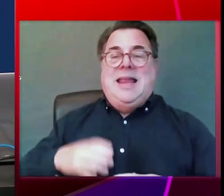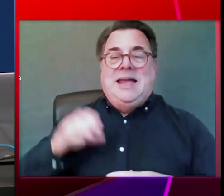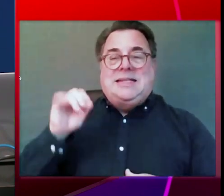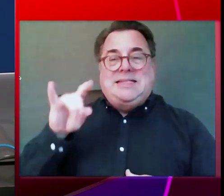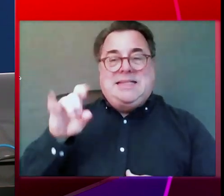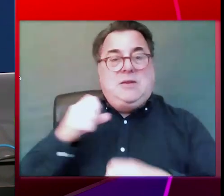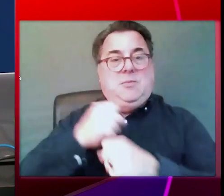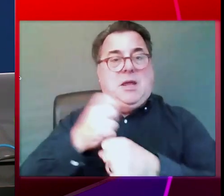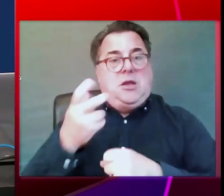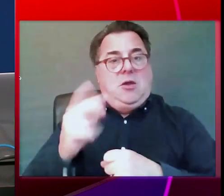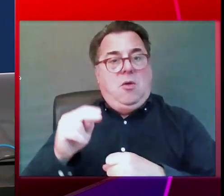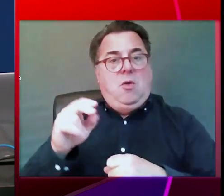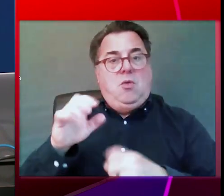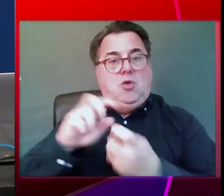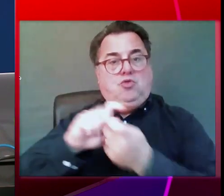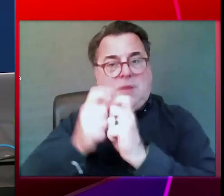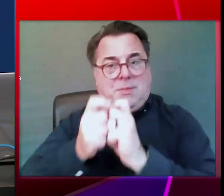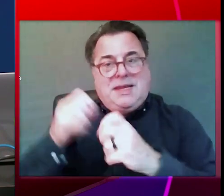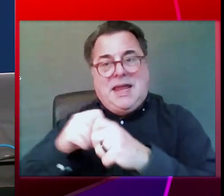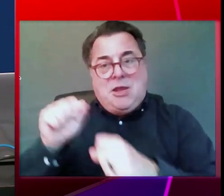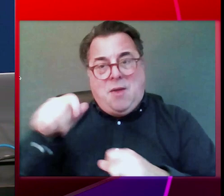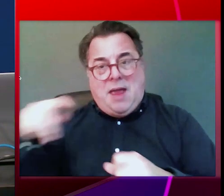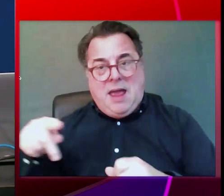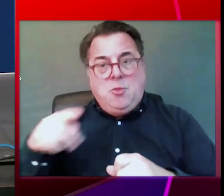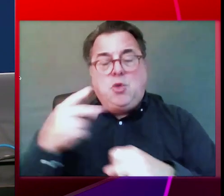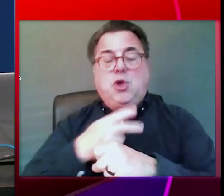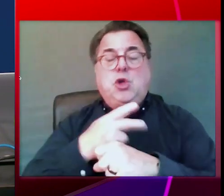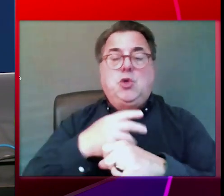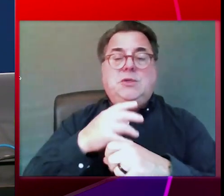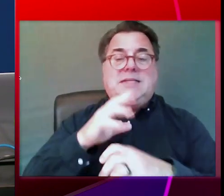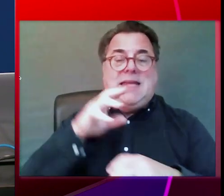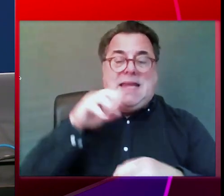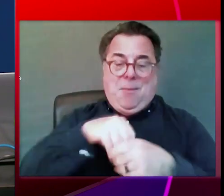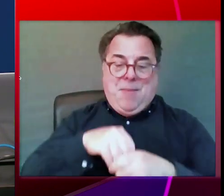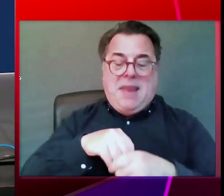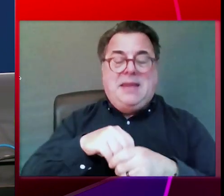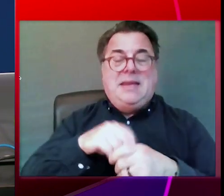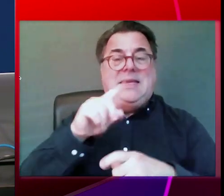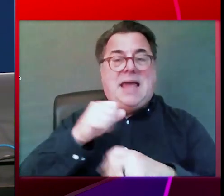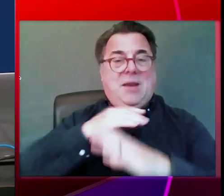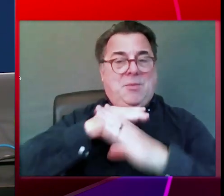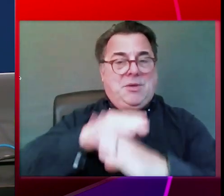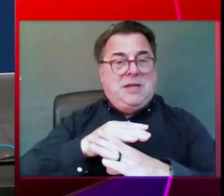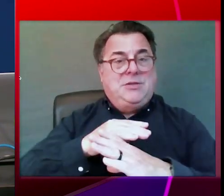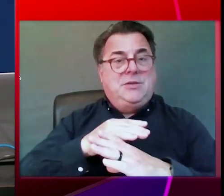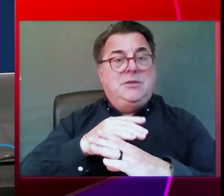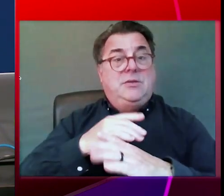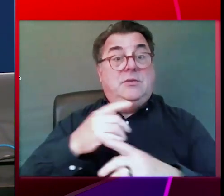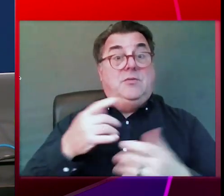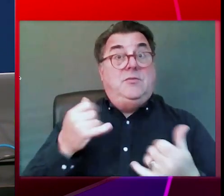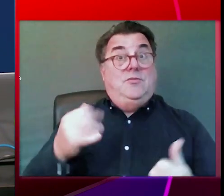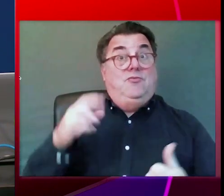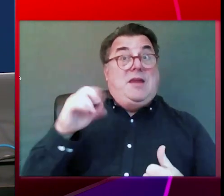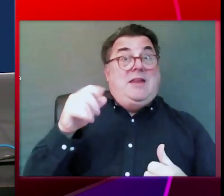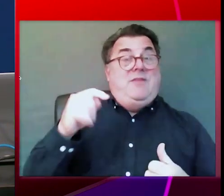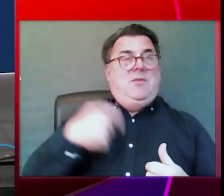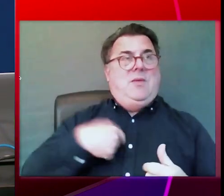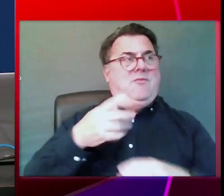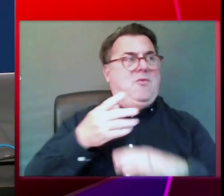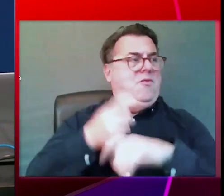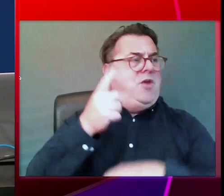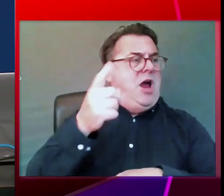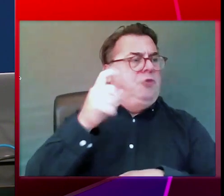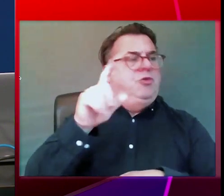crypto into your apps or use embedded data protection. And we have, as of reInvent, over 120